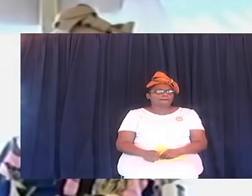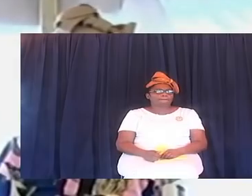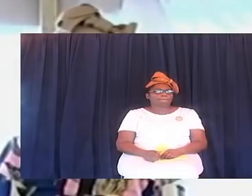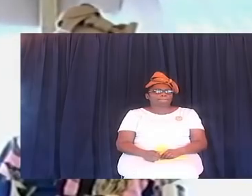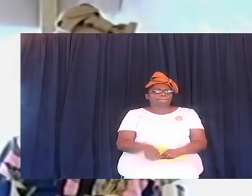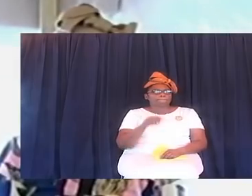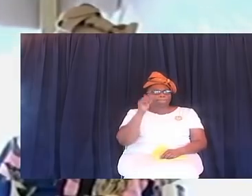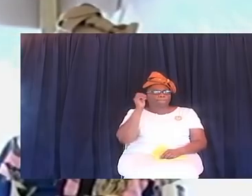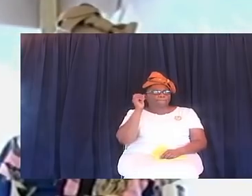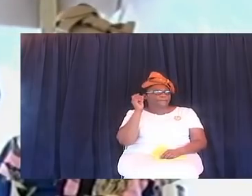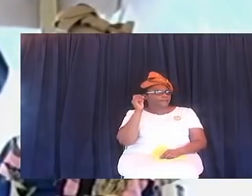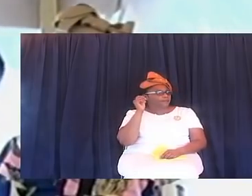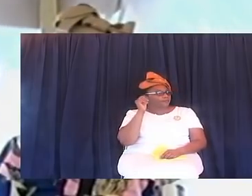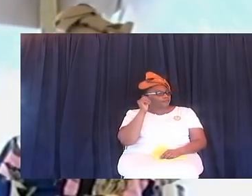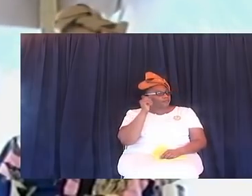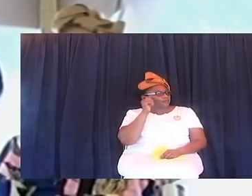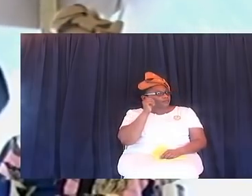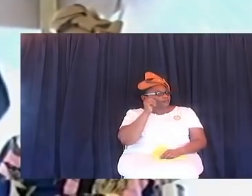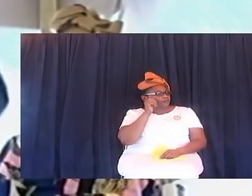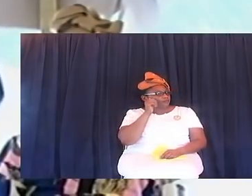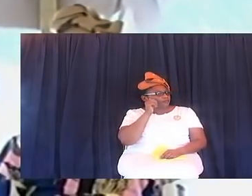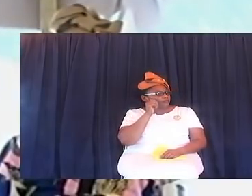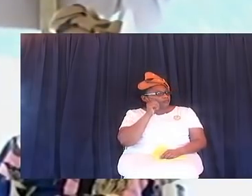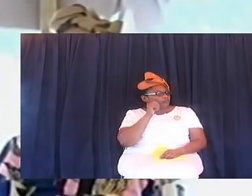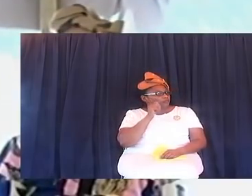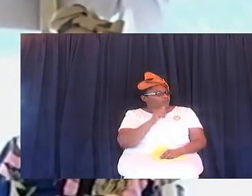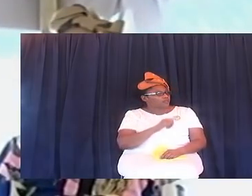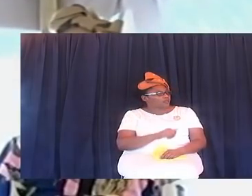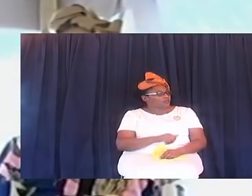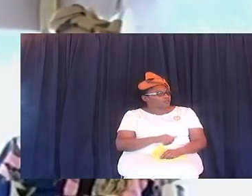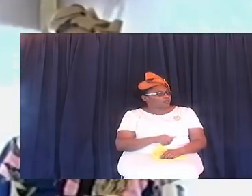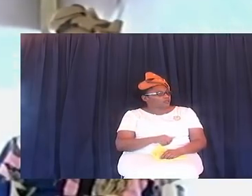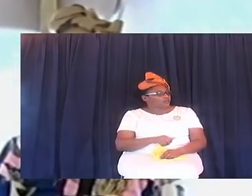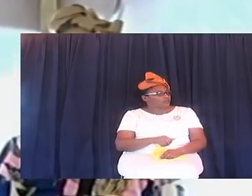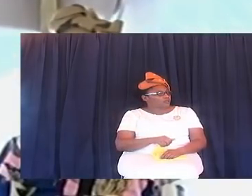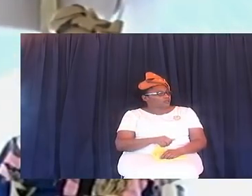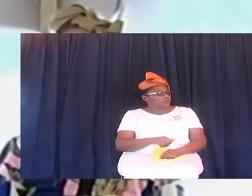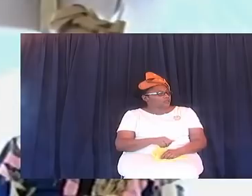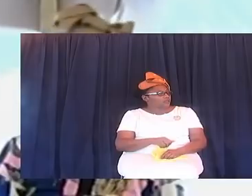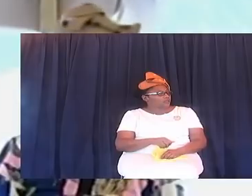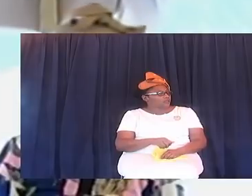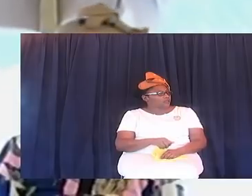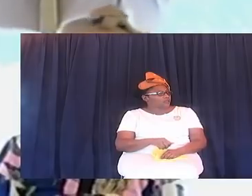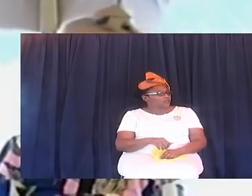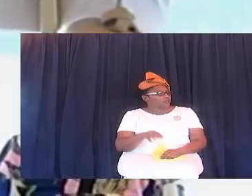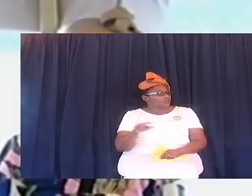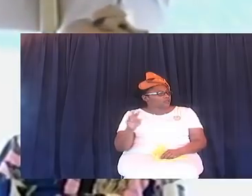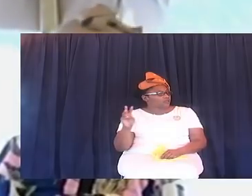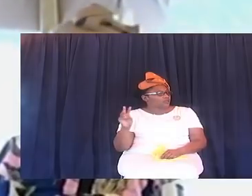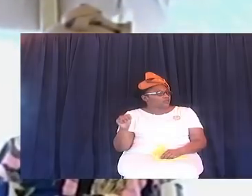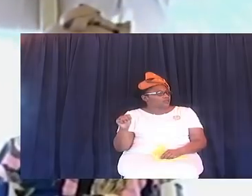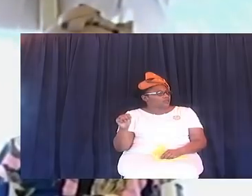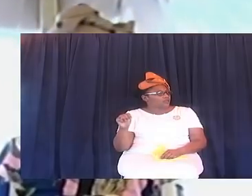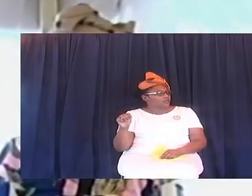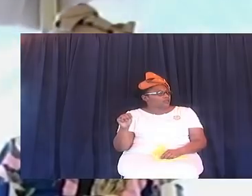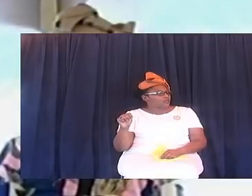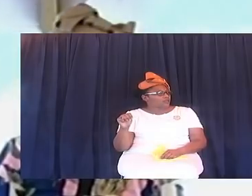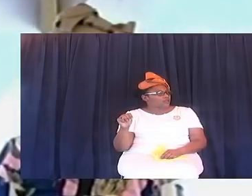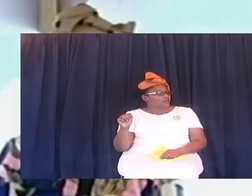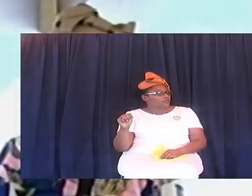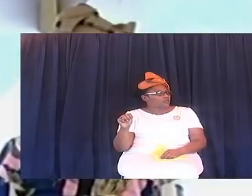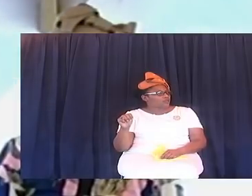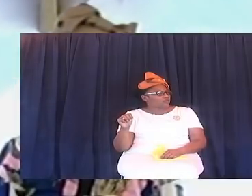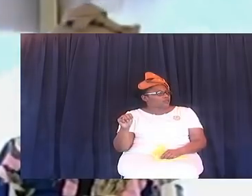And after that, then Kadeen McLean. So we ask they to help me to move the podium down,